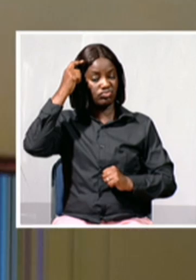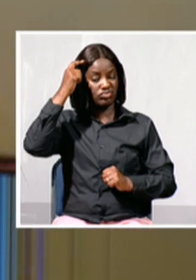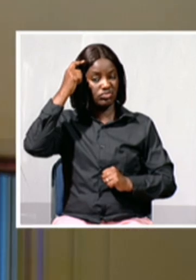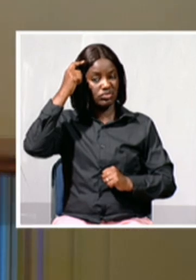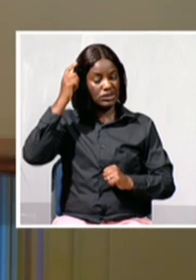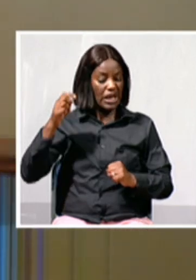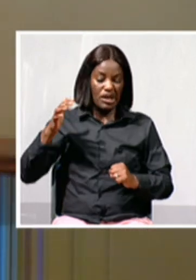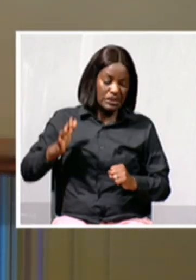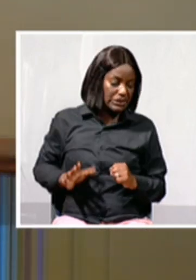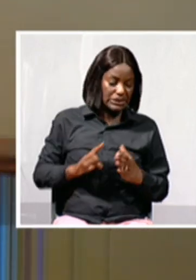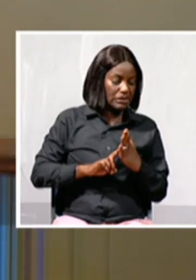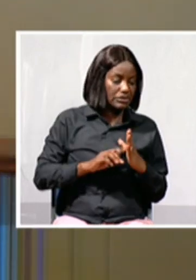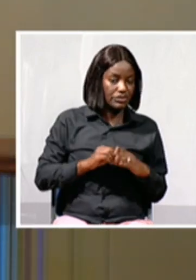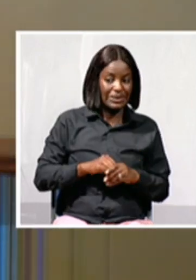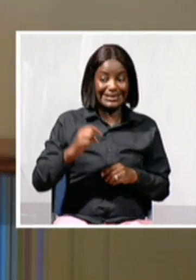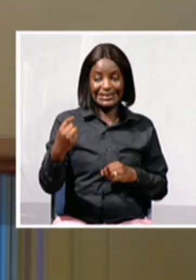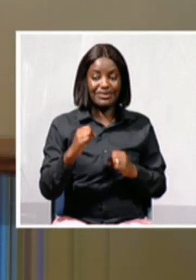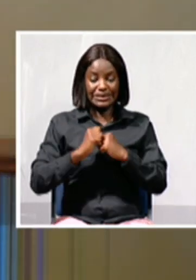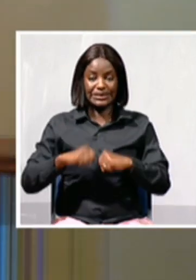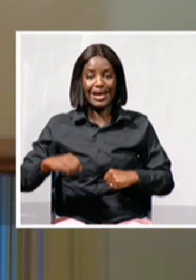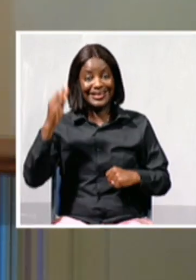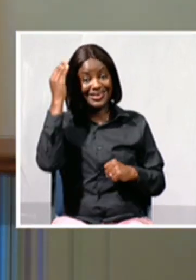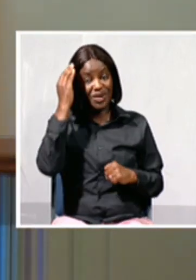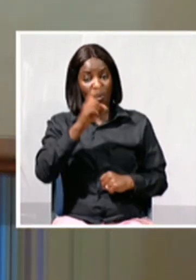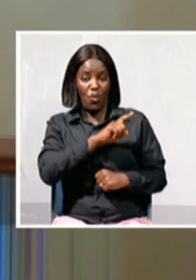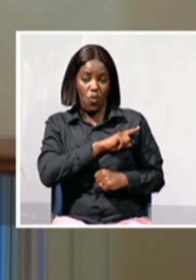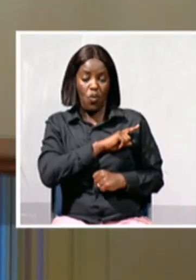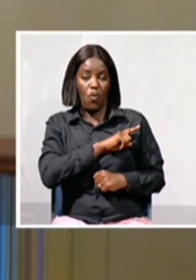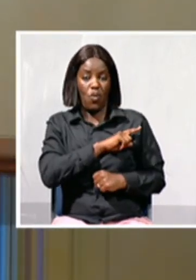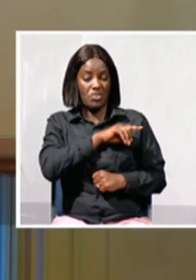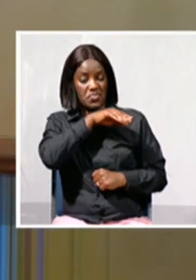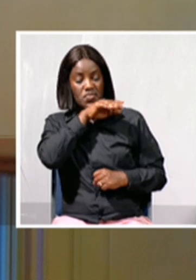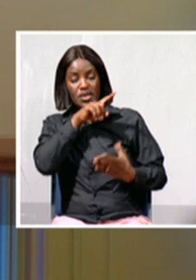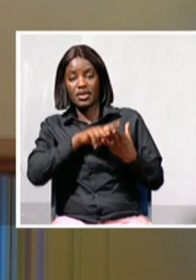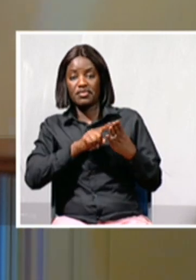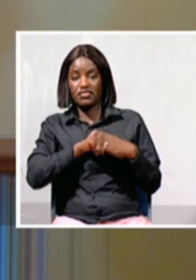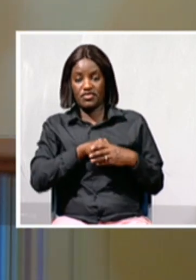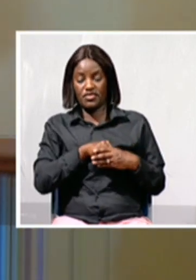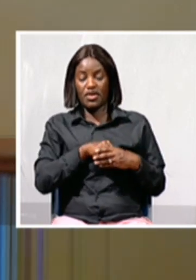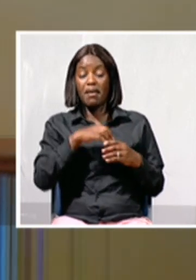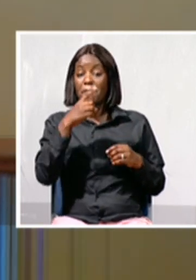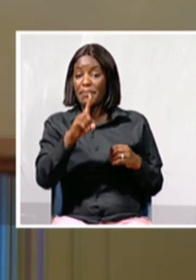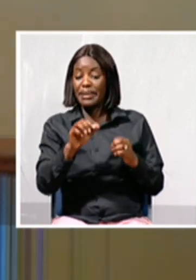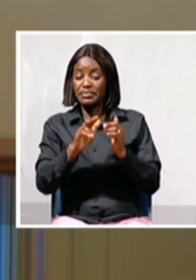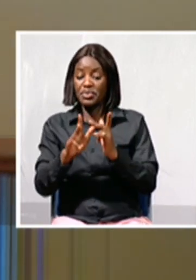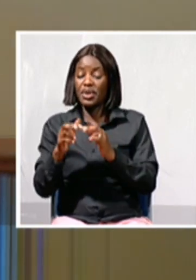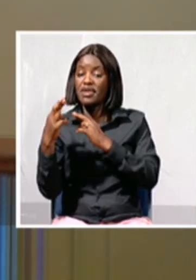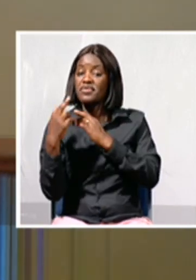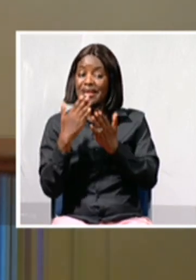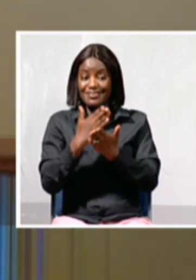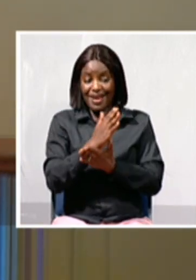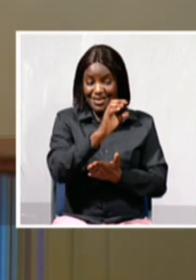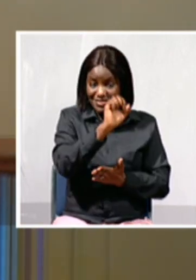that. But in the context of people having rights and responsibilities, citizens must realize it